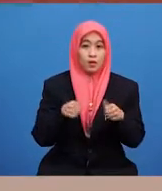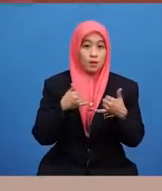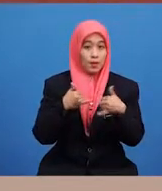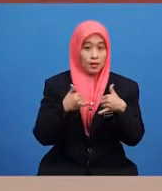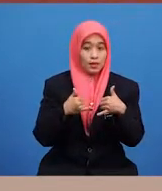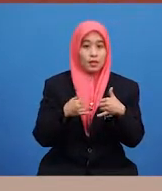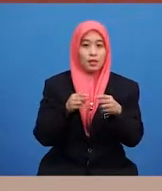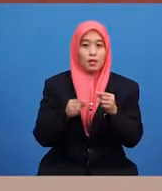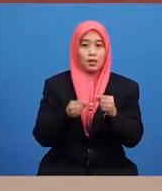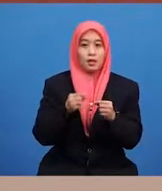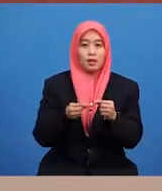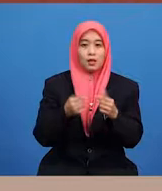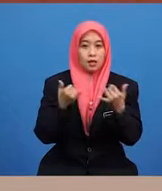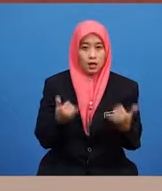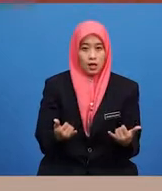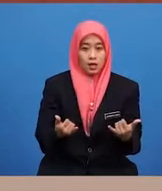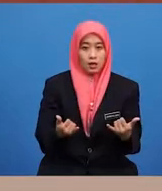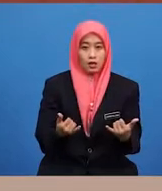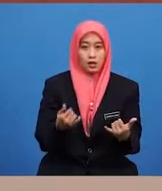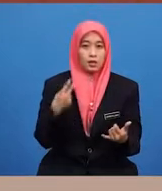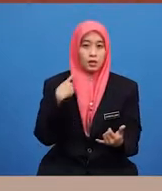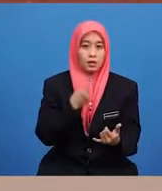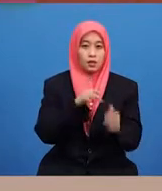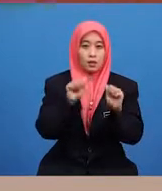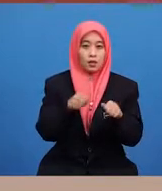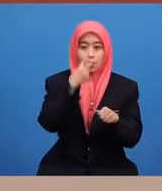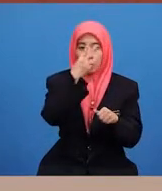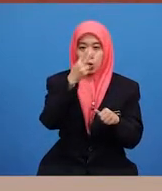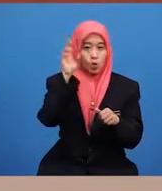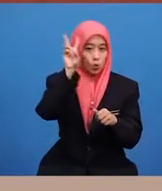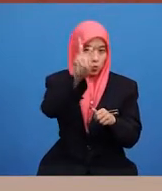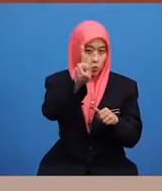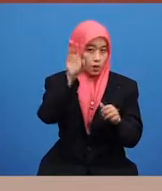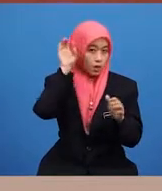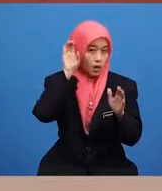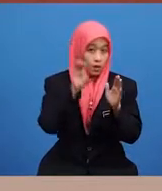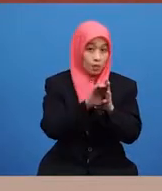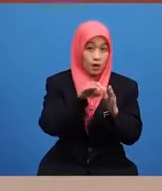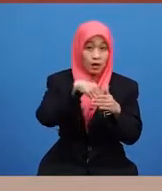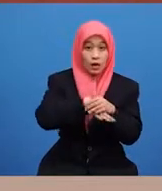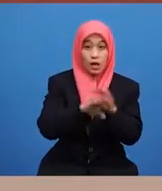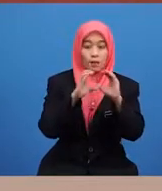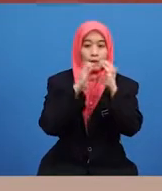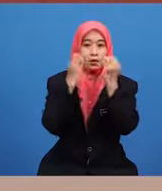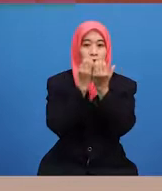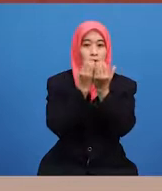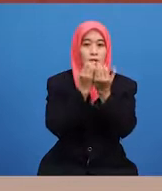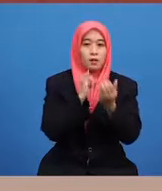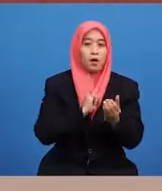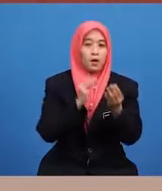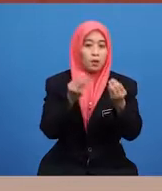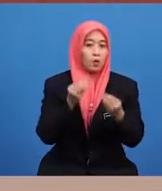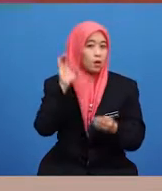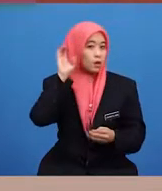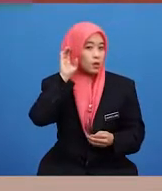time, you will see two pictures of things in the classroom. I need you to listen to